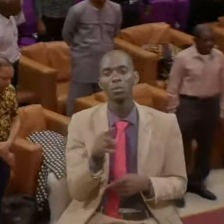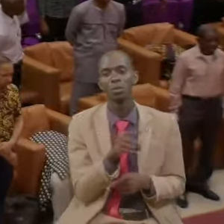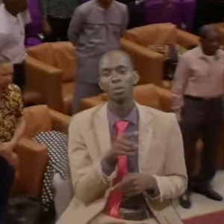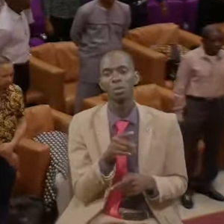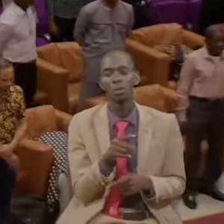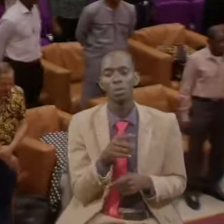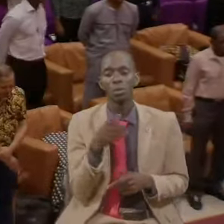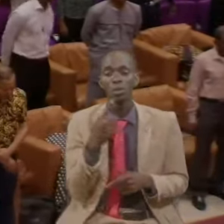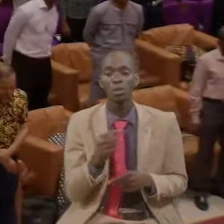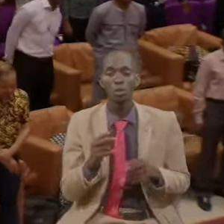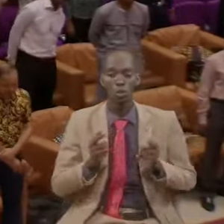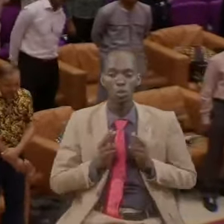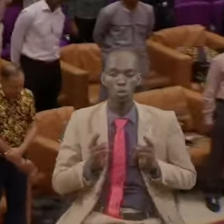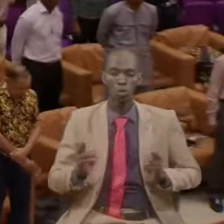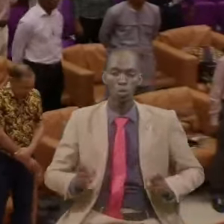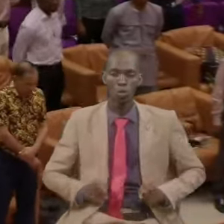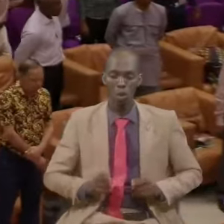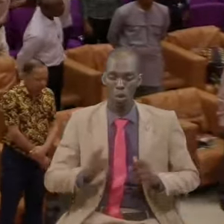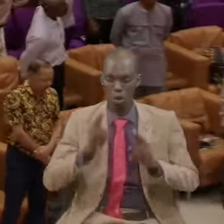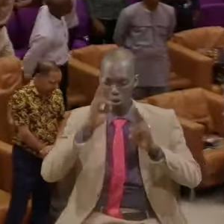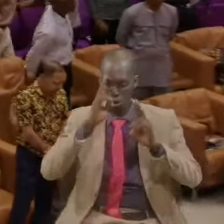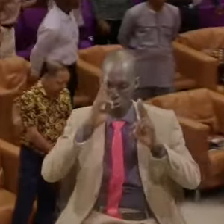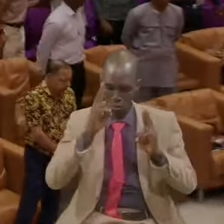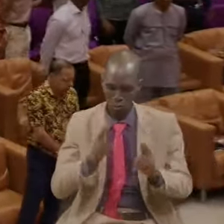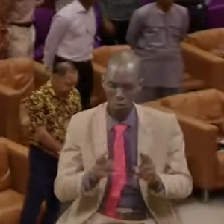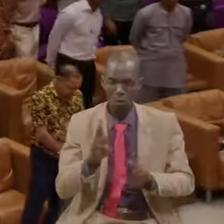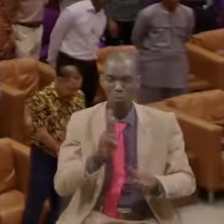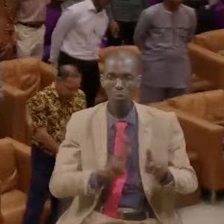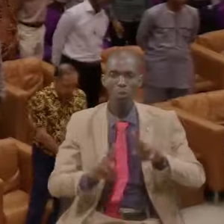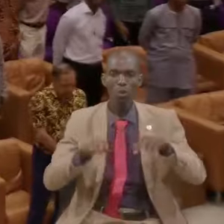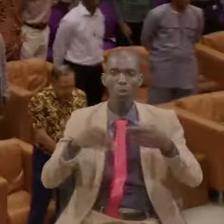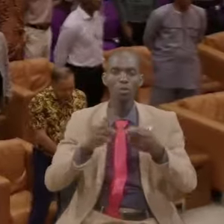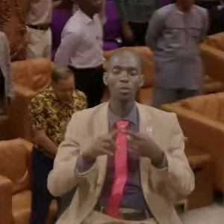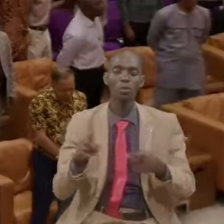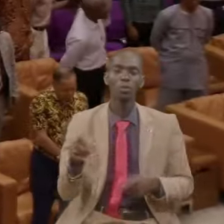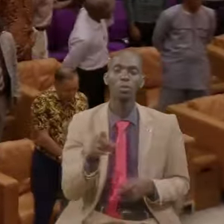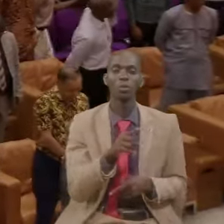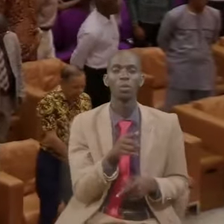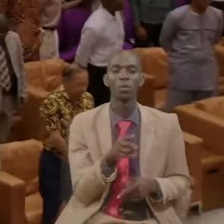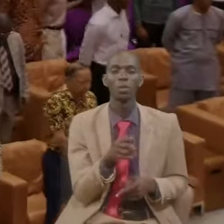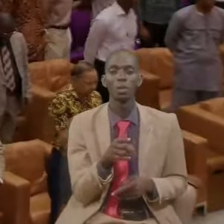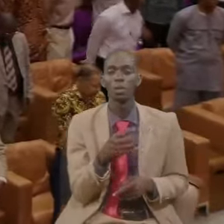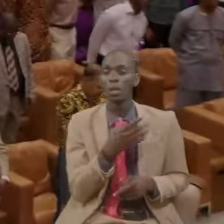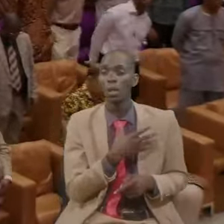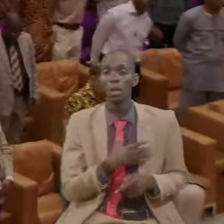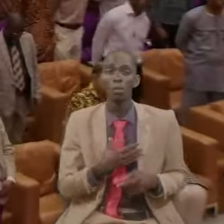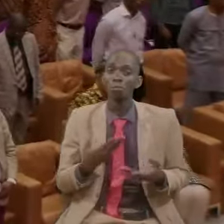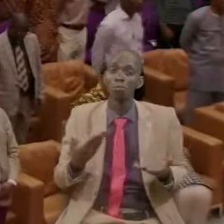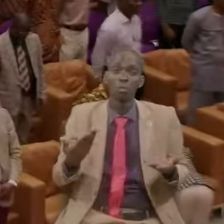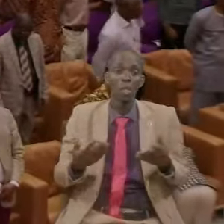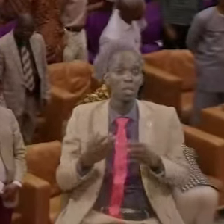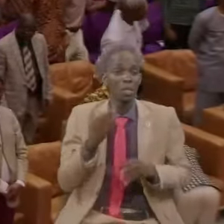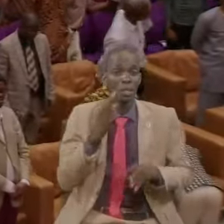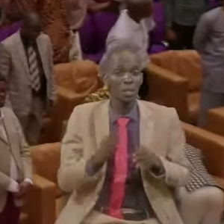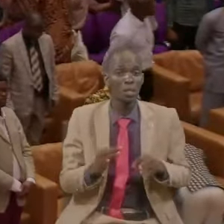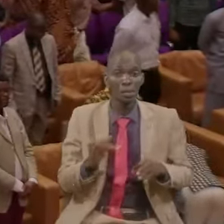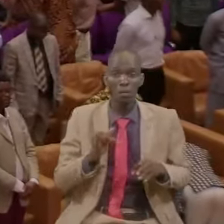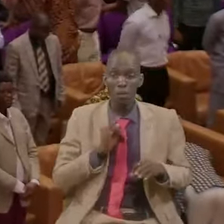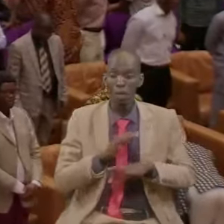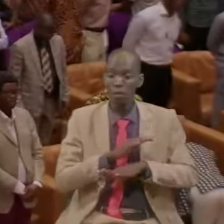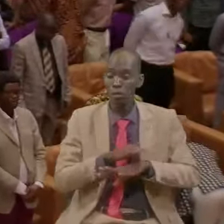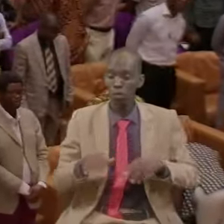the human honor they give me. And if I don't keep on bending